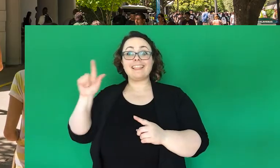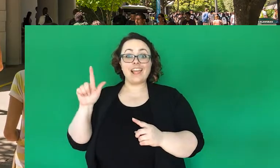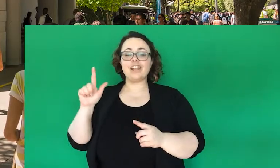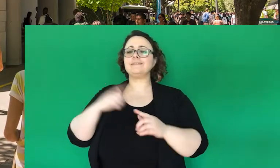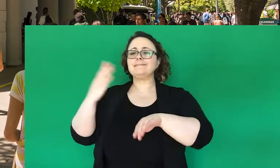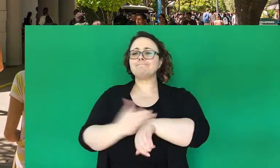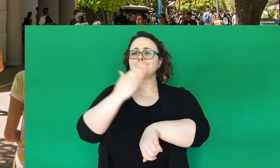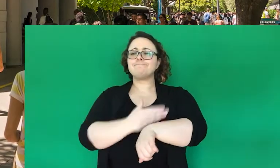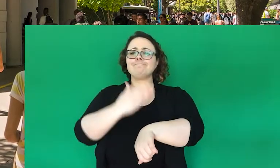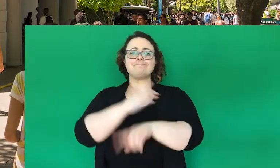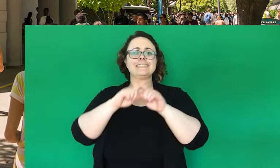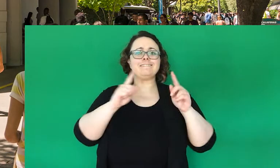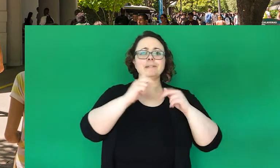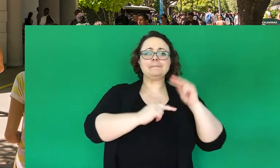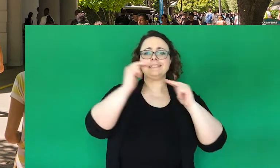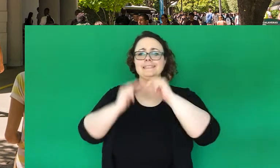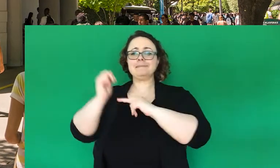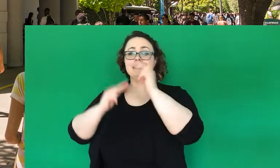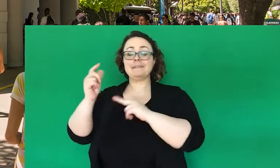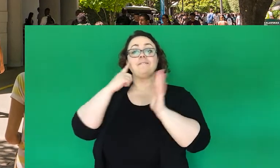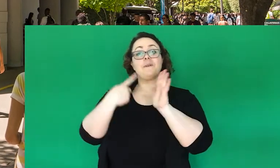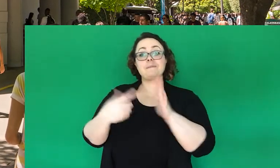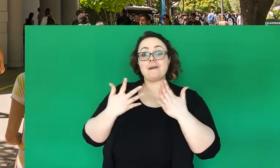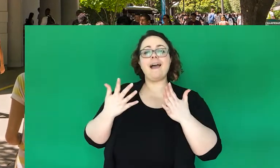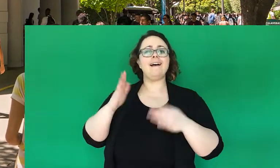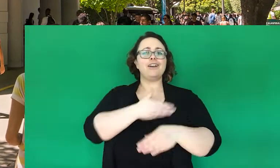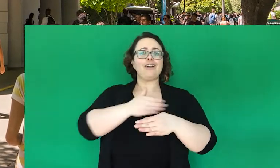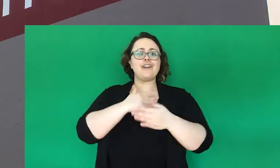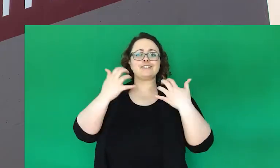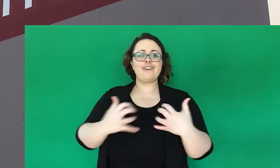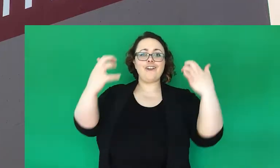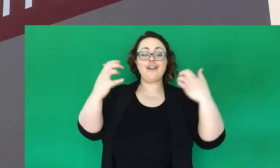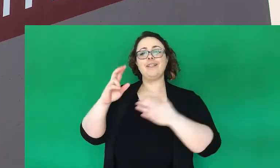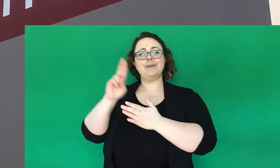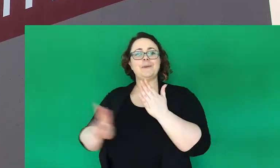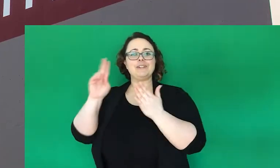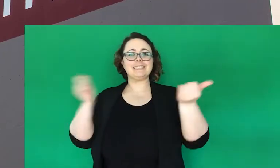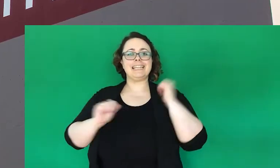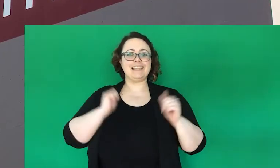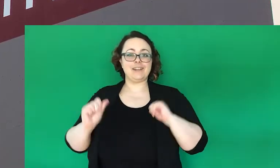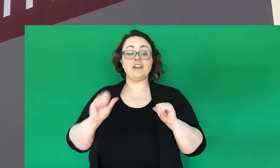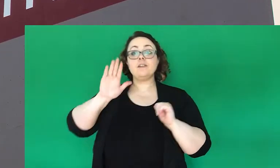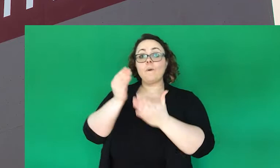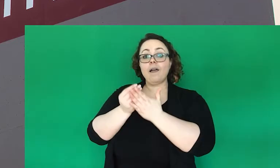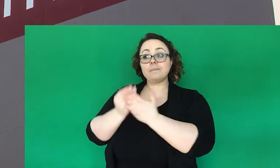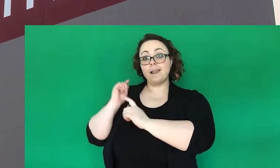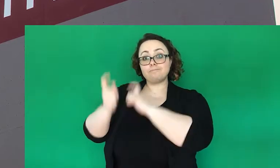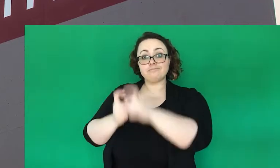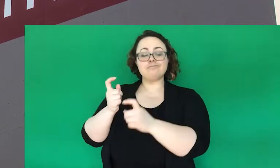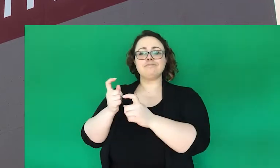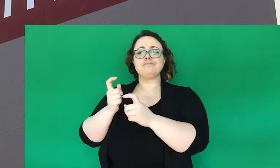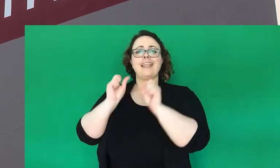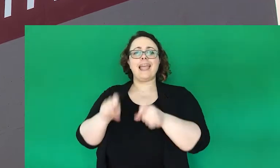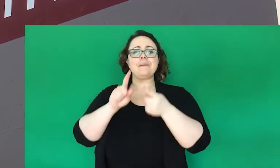busy renovating our various arts facilities, such as the concert hall and the University Theater, where your